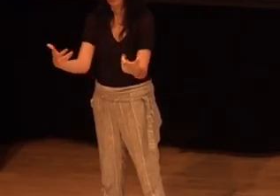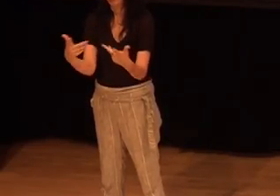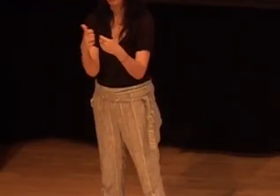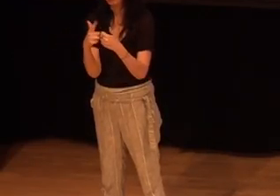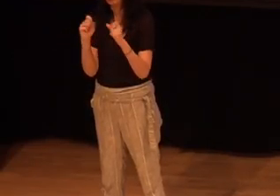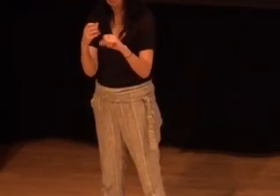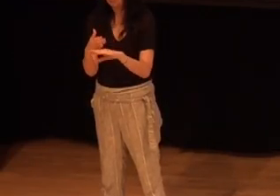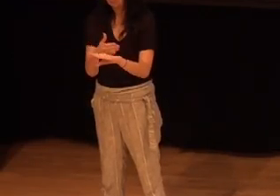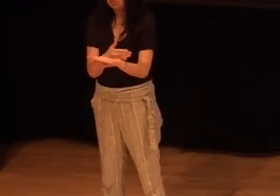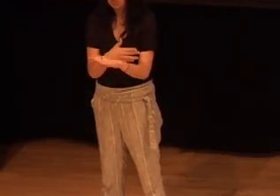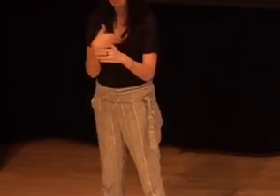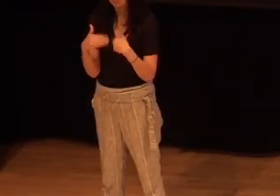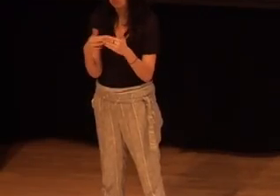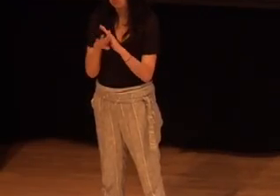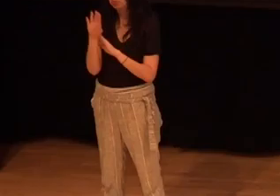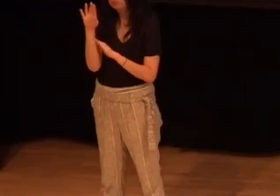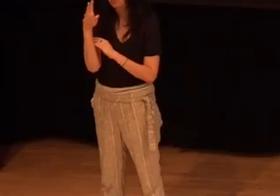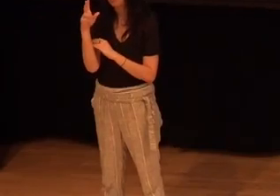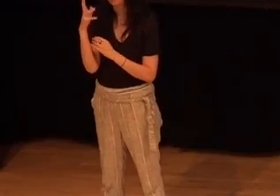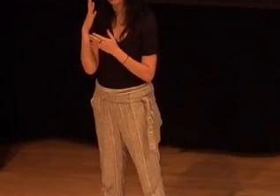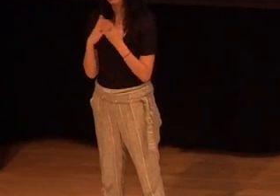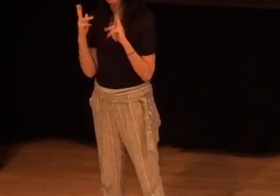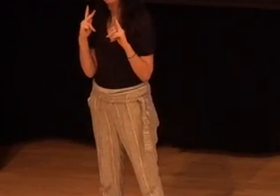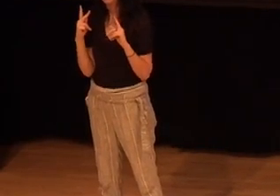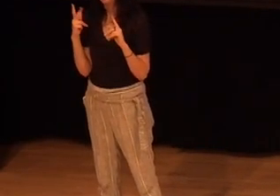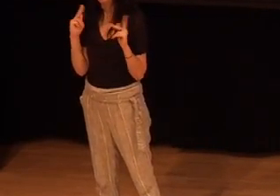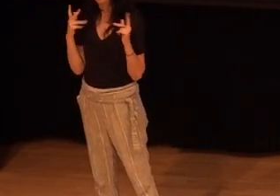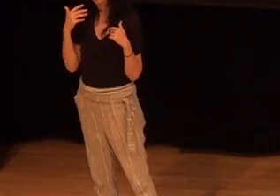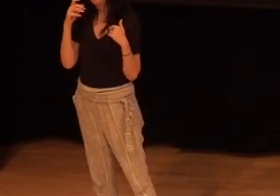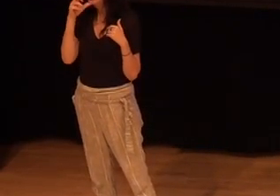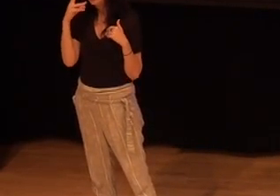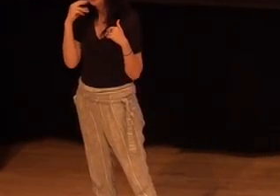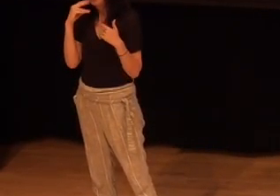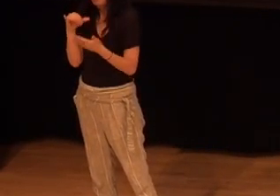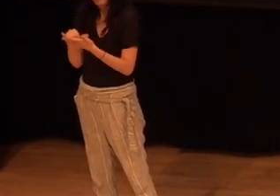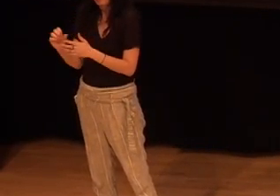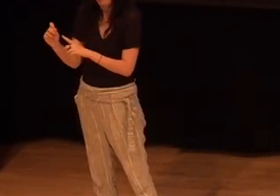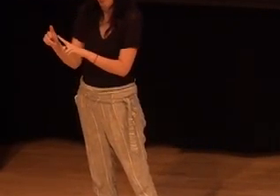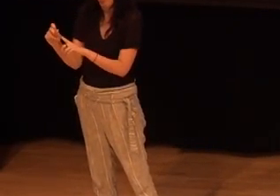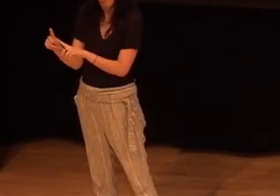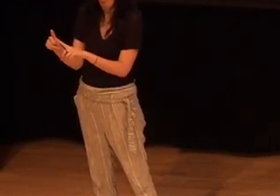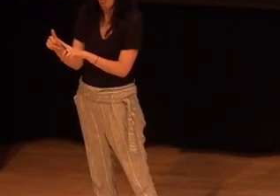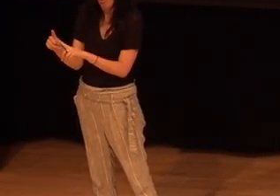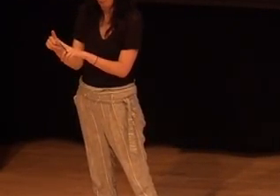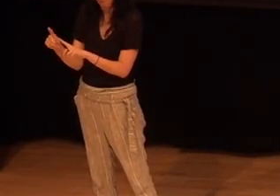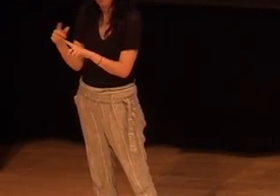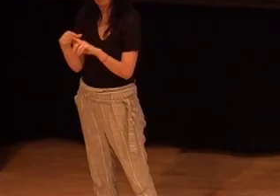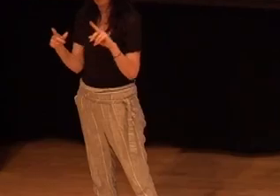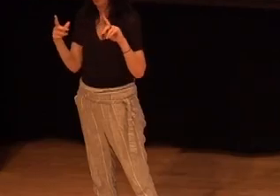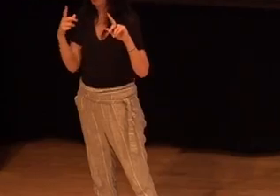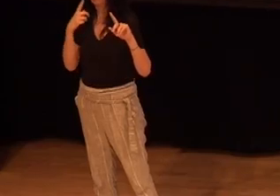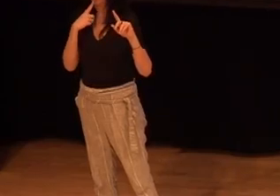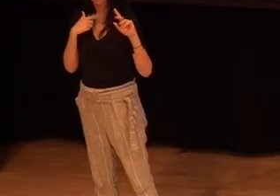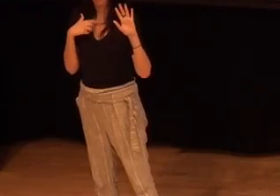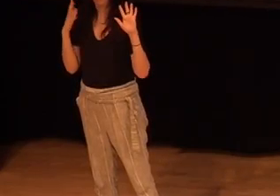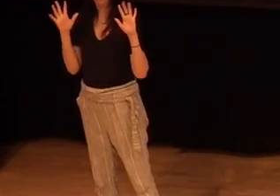maybe some of the younger people, they haven't been through this, and that's okay. But don't come to me and say, Carr,